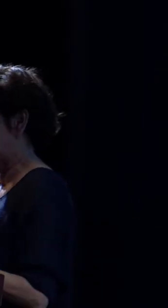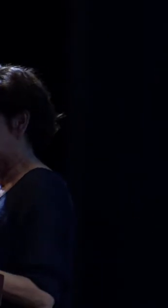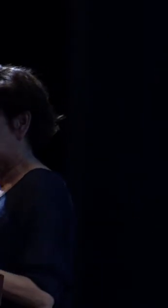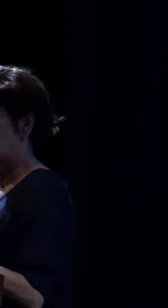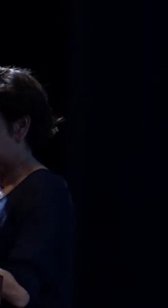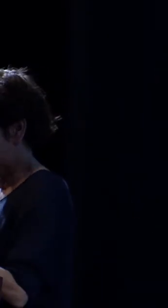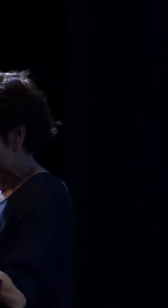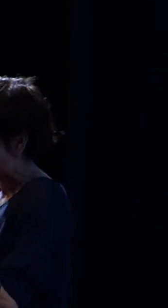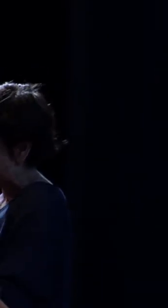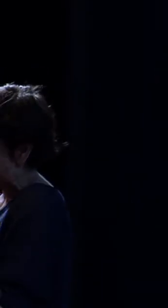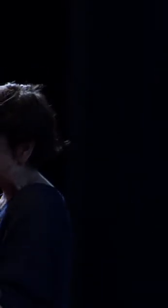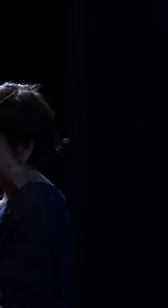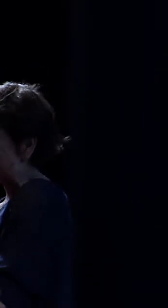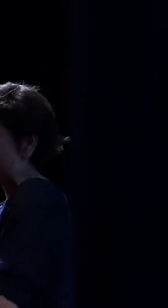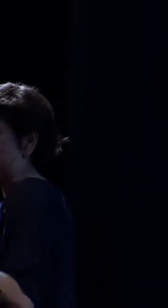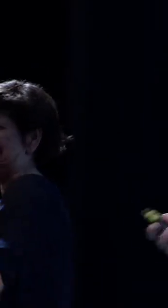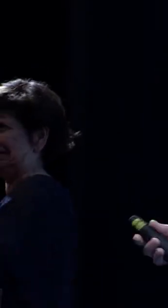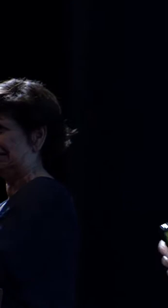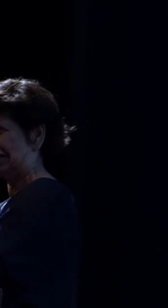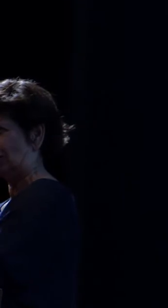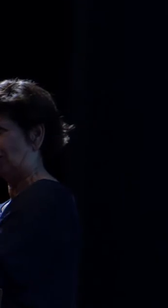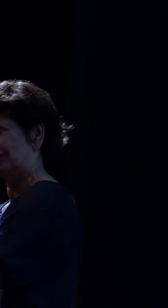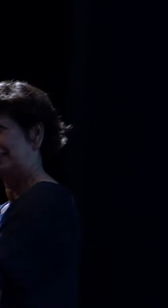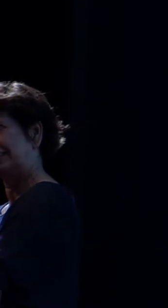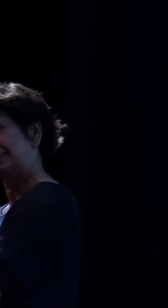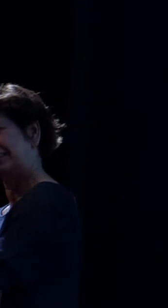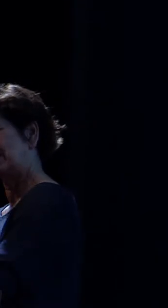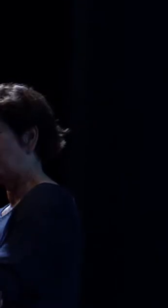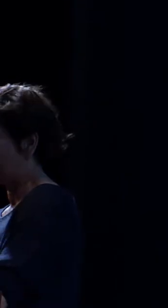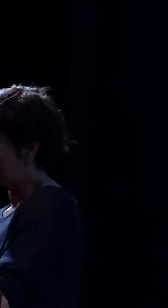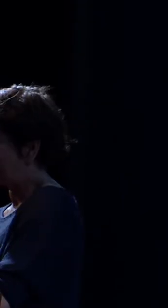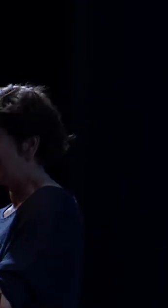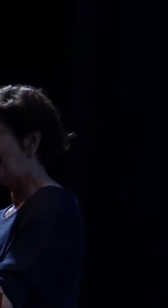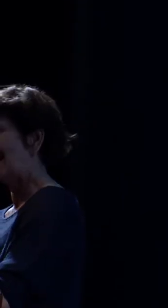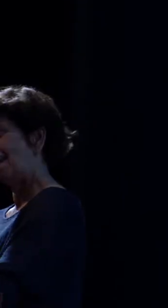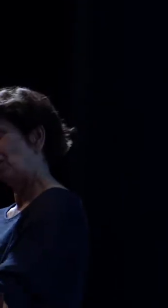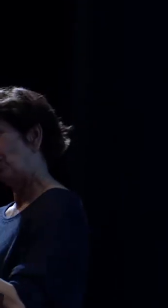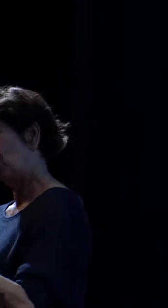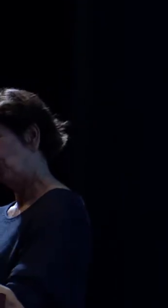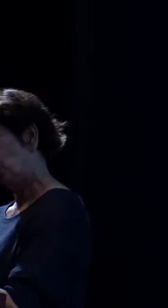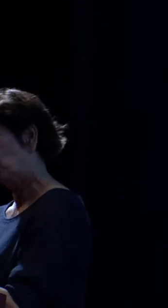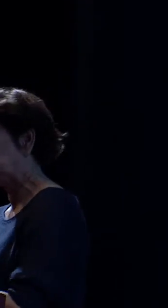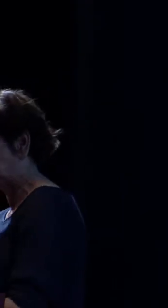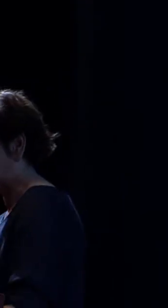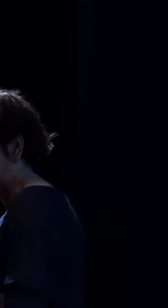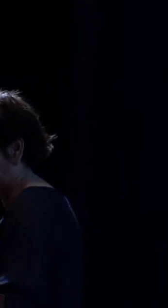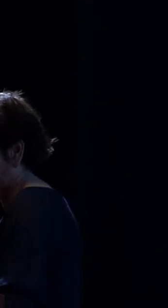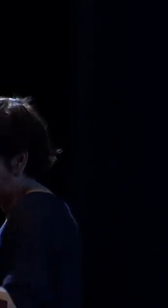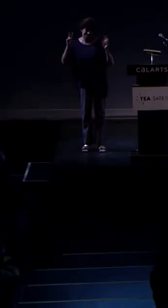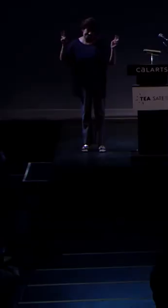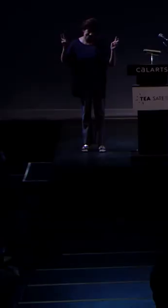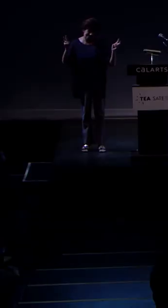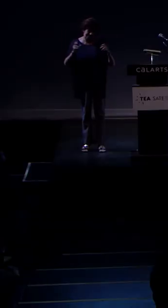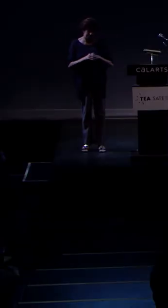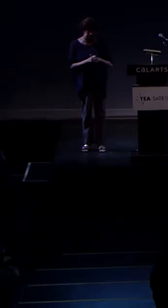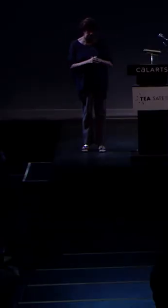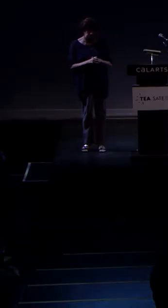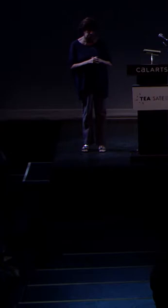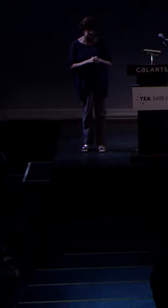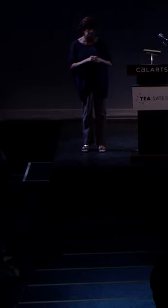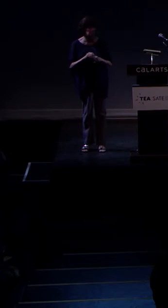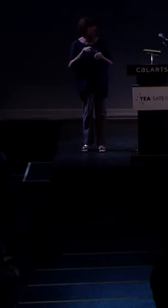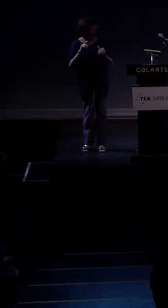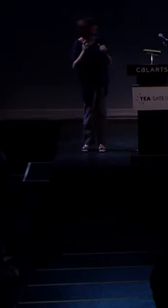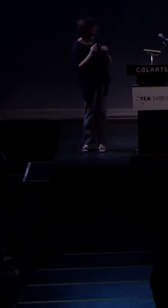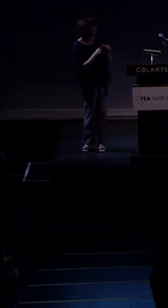with the most advanced technologies today, the way I really like to put it is that everything new is old again. And my first example is the trompe